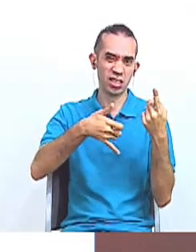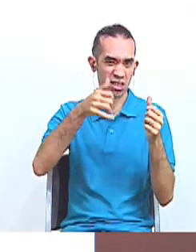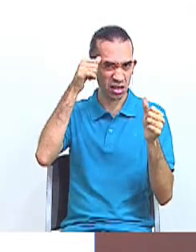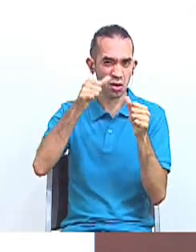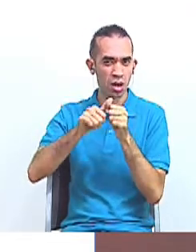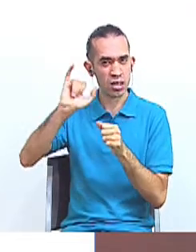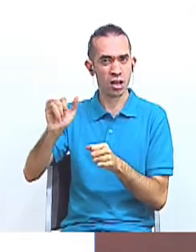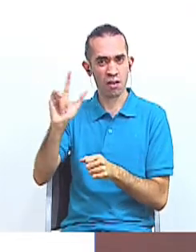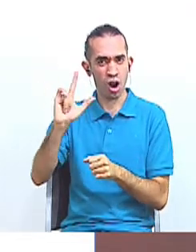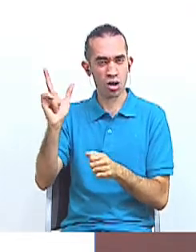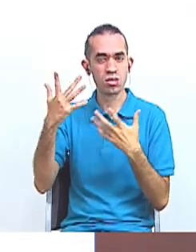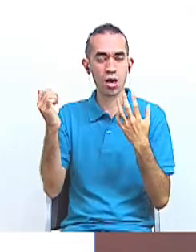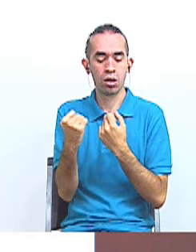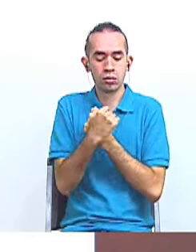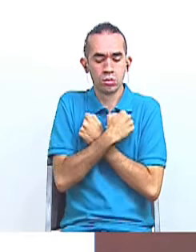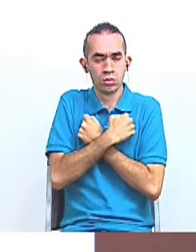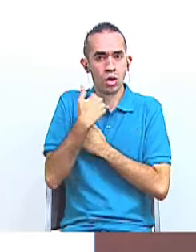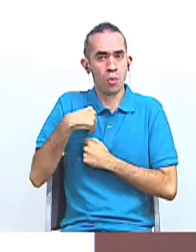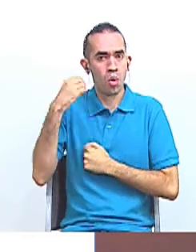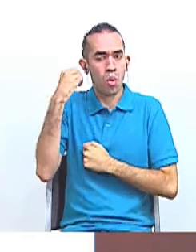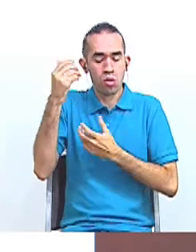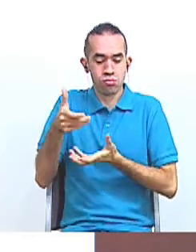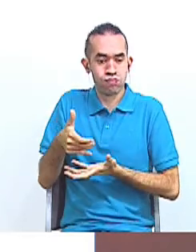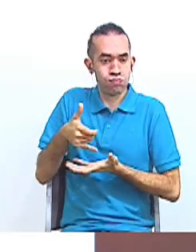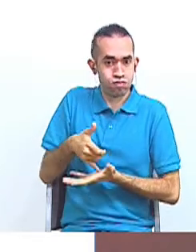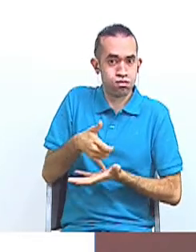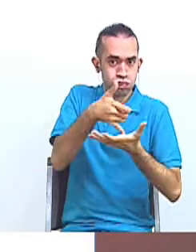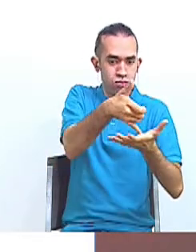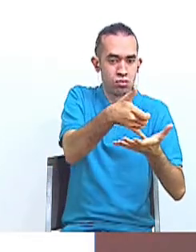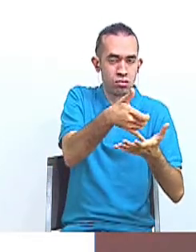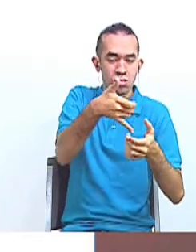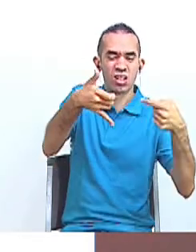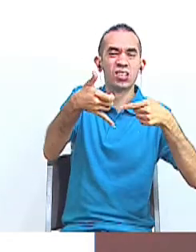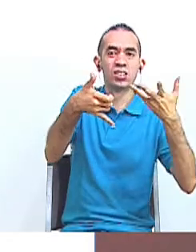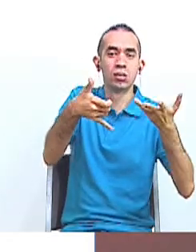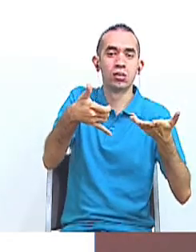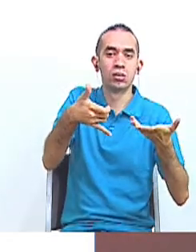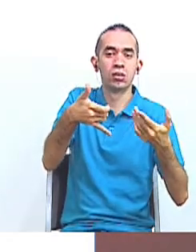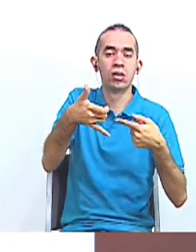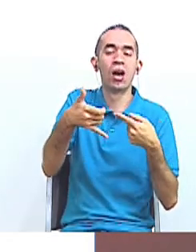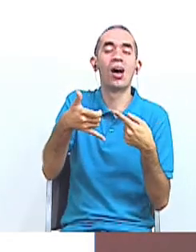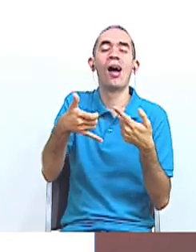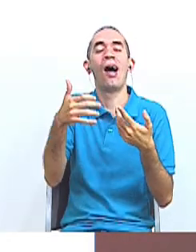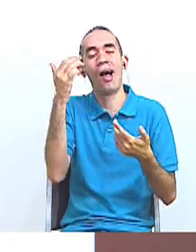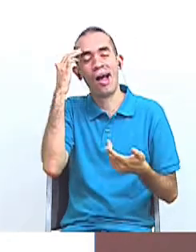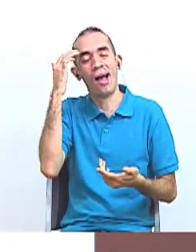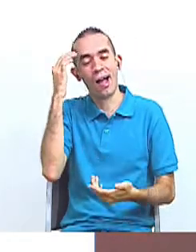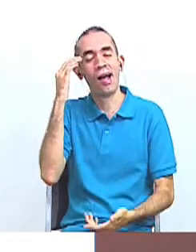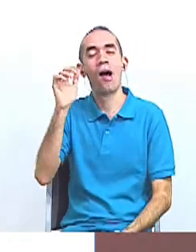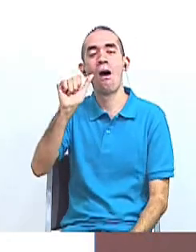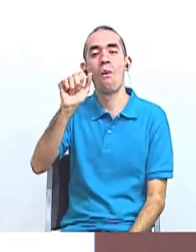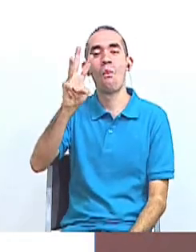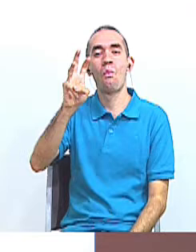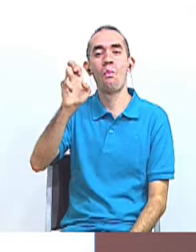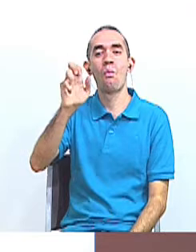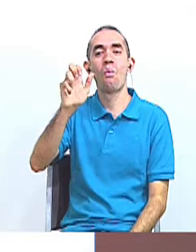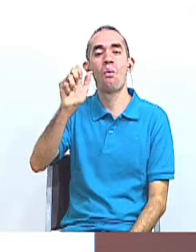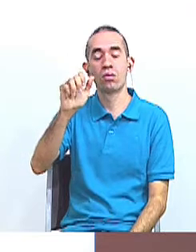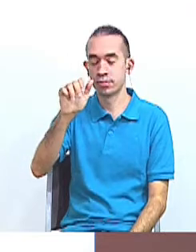Jennifer Lawrence. She won an Oscar. How do you call that Oscar? Let's see the answer. That is an